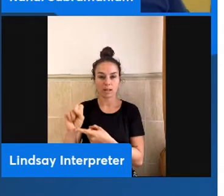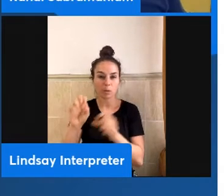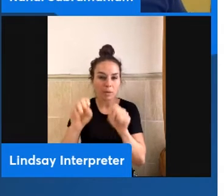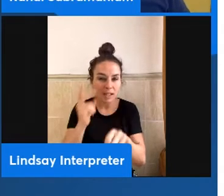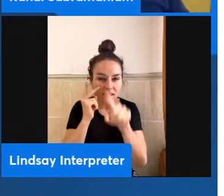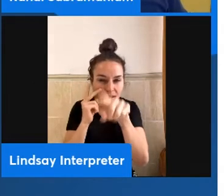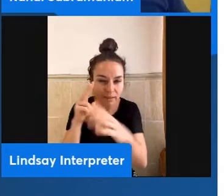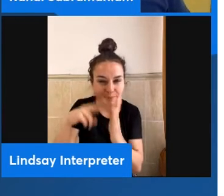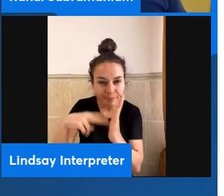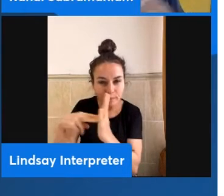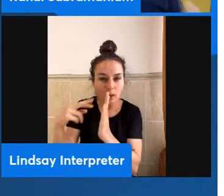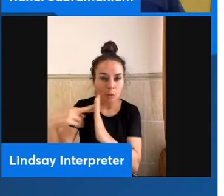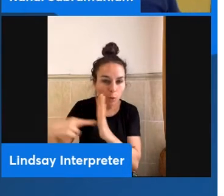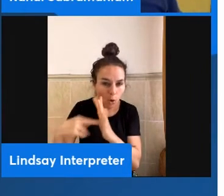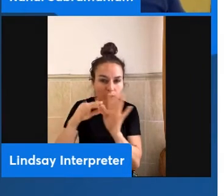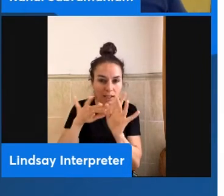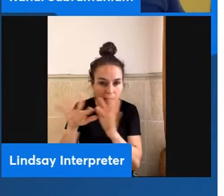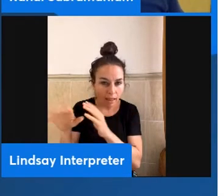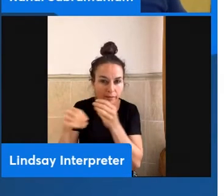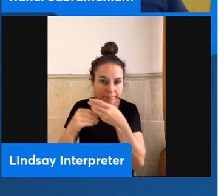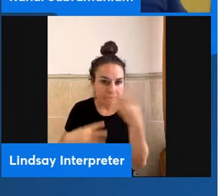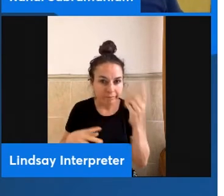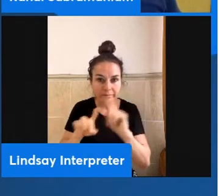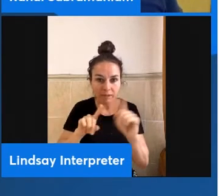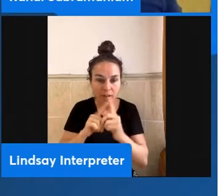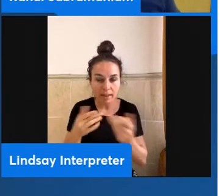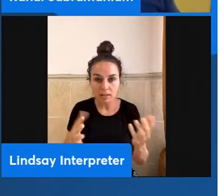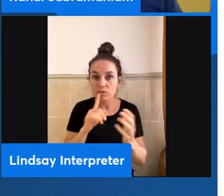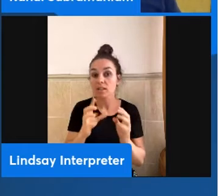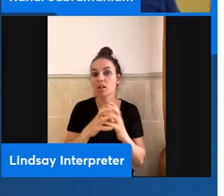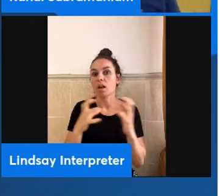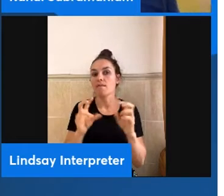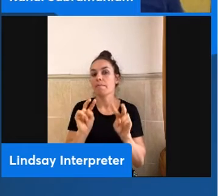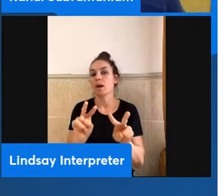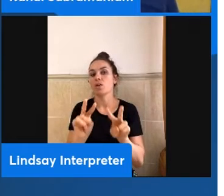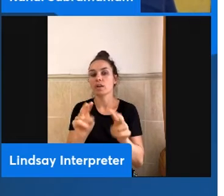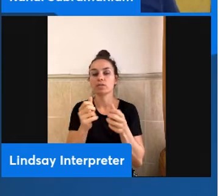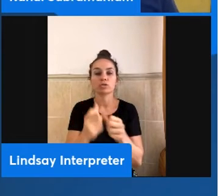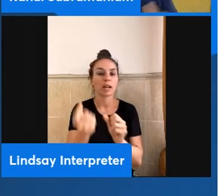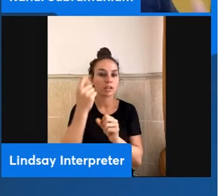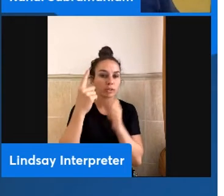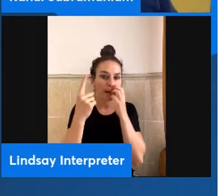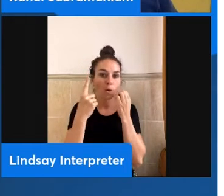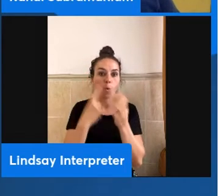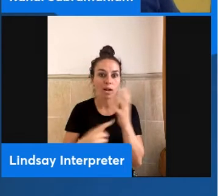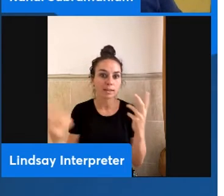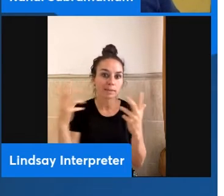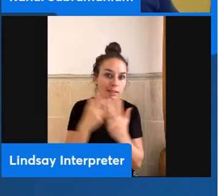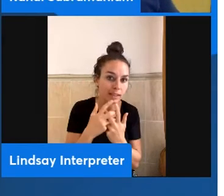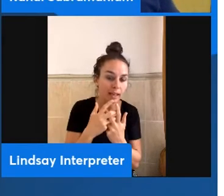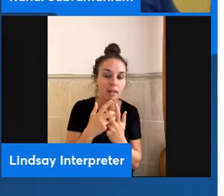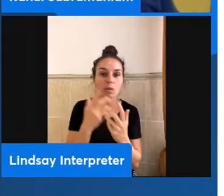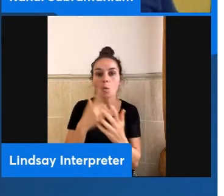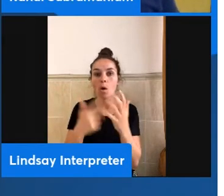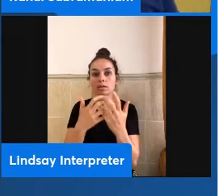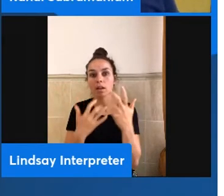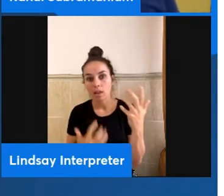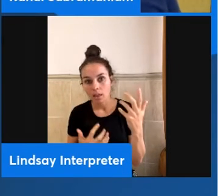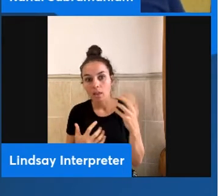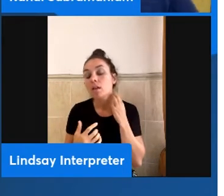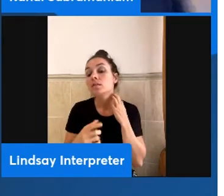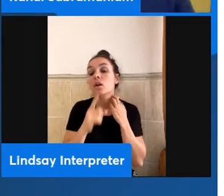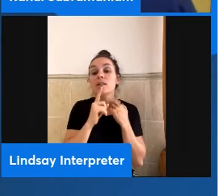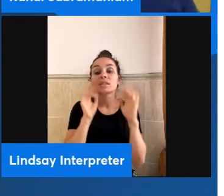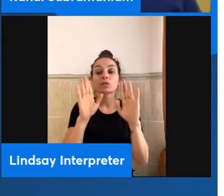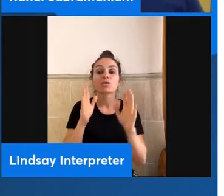and stuff like that. There's tons of monitoring available to understand what's being synced and what's out of sync. And it's a great way